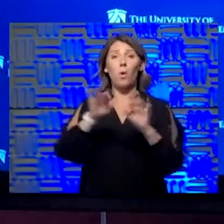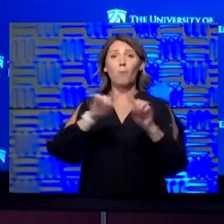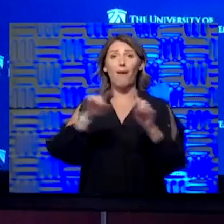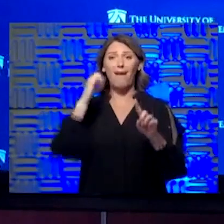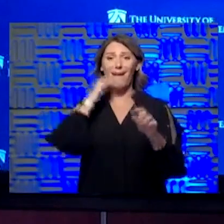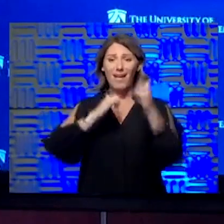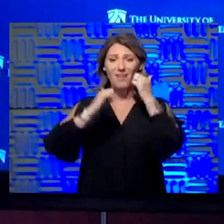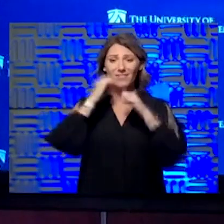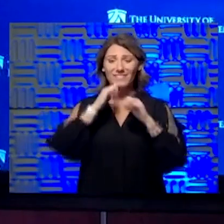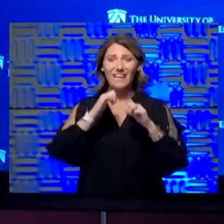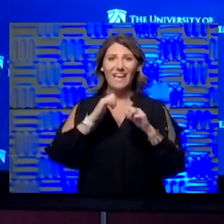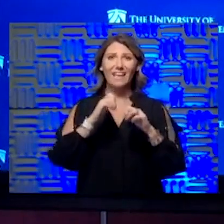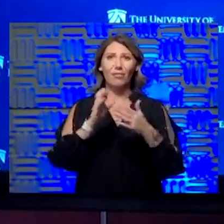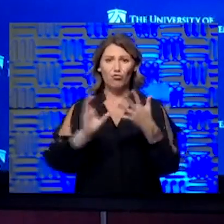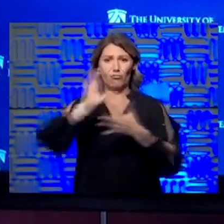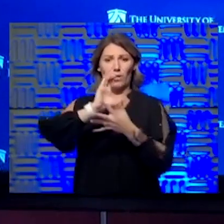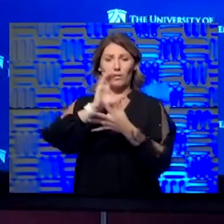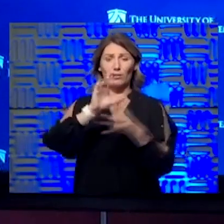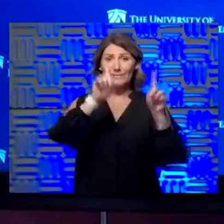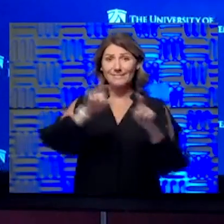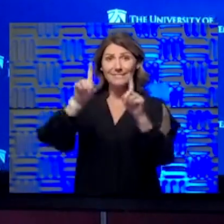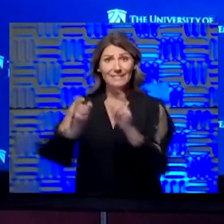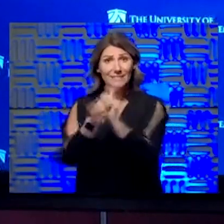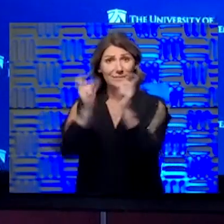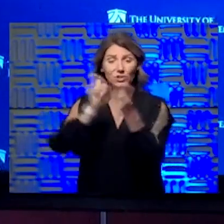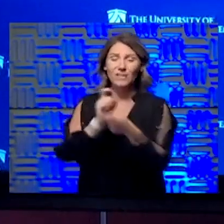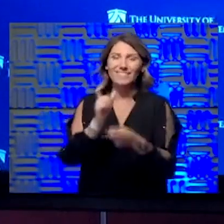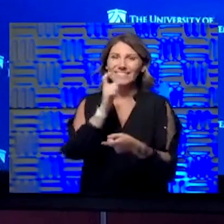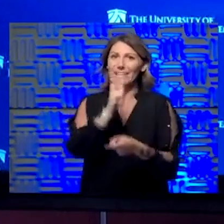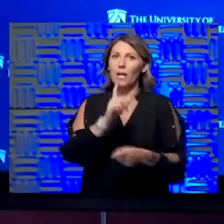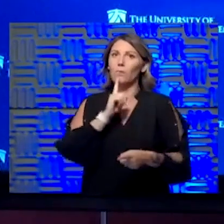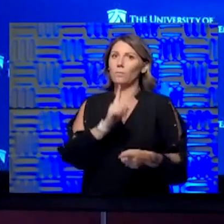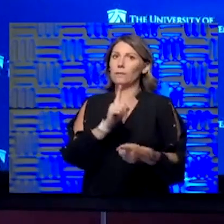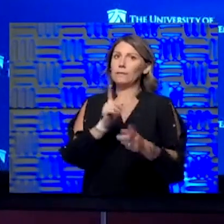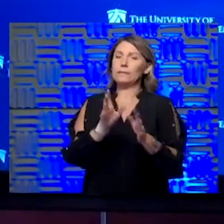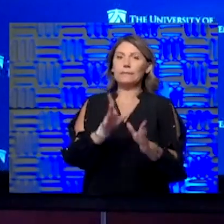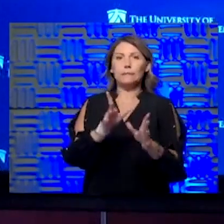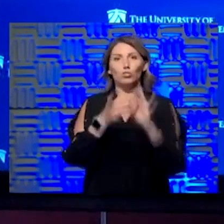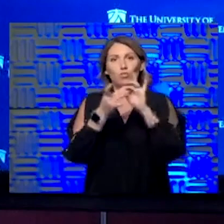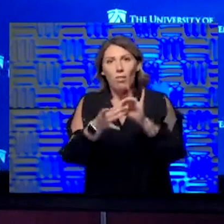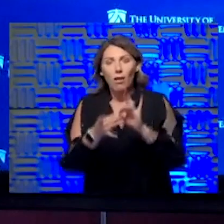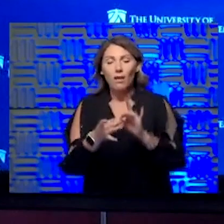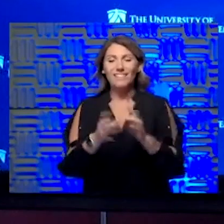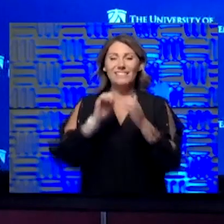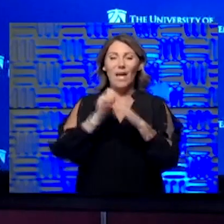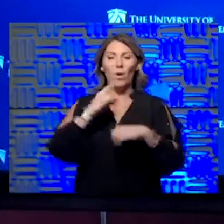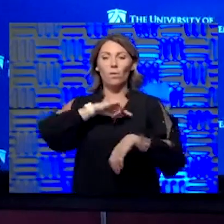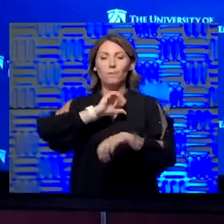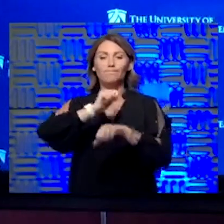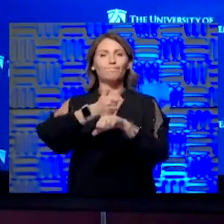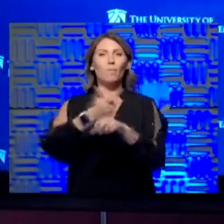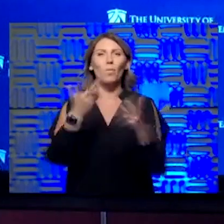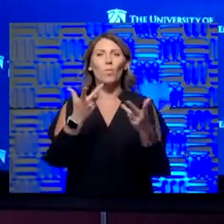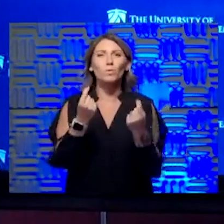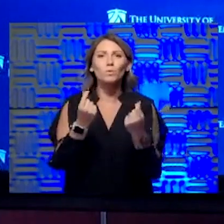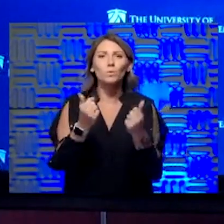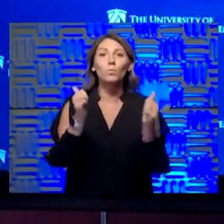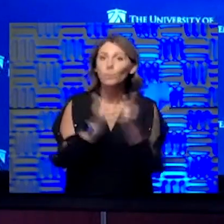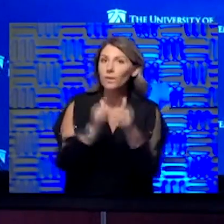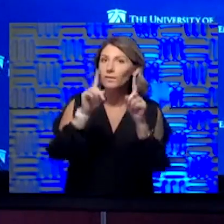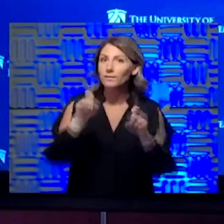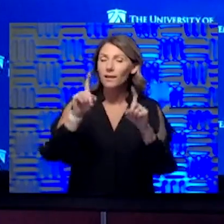Absolutely. Yeah, we would prefer, sorry, if you can do 70 to 80%, but I